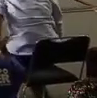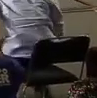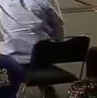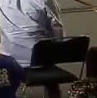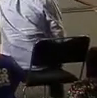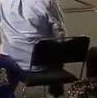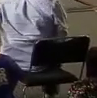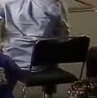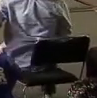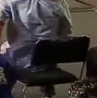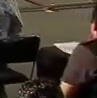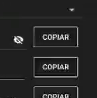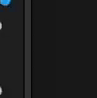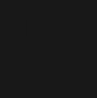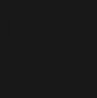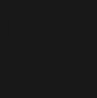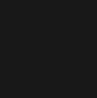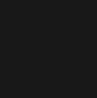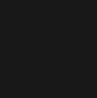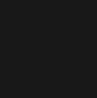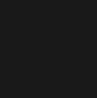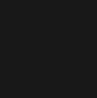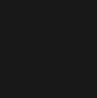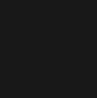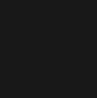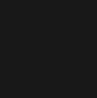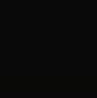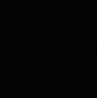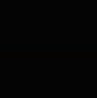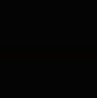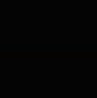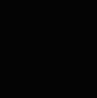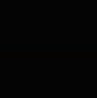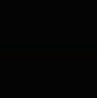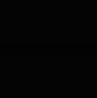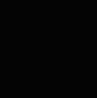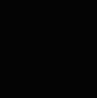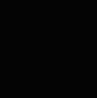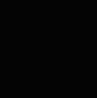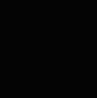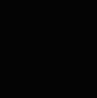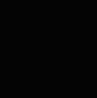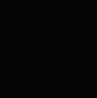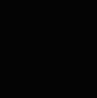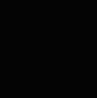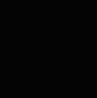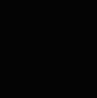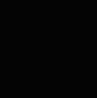A la madre.